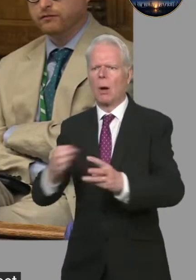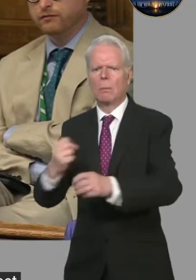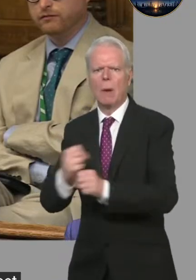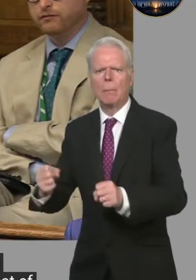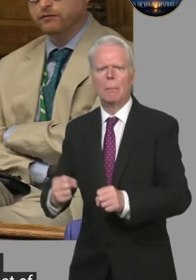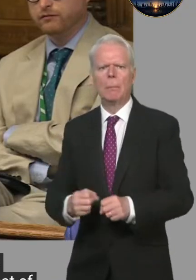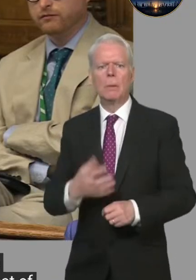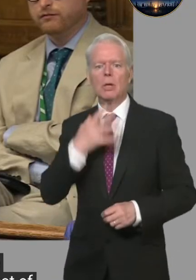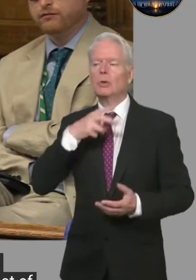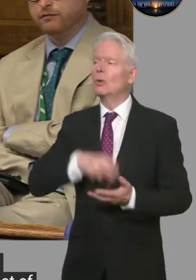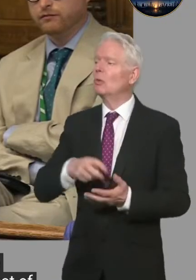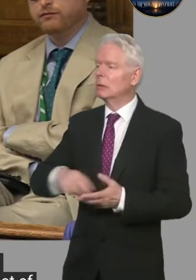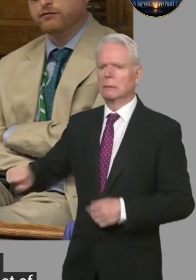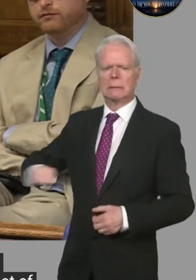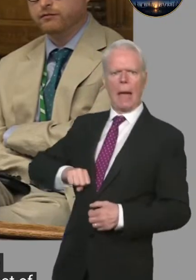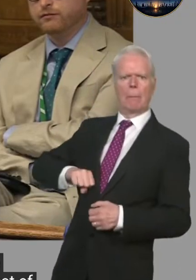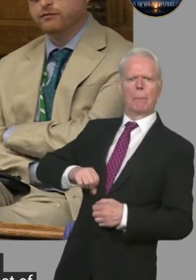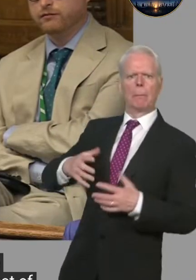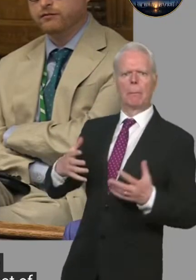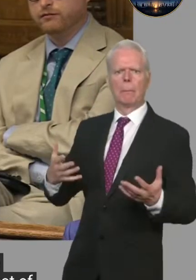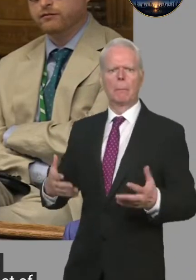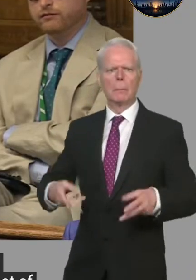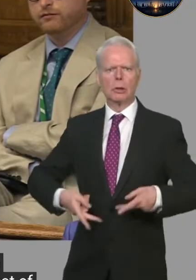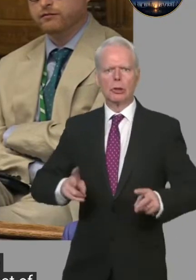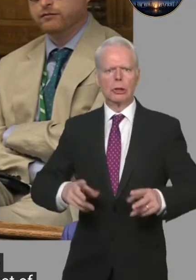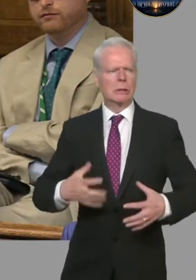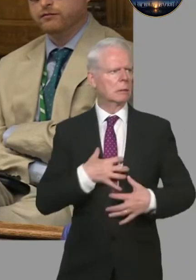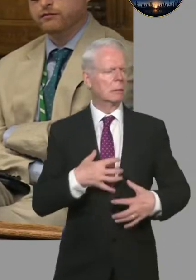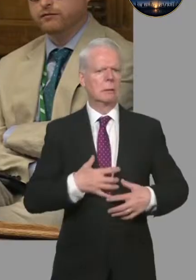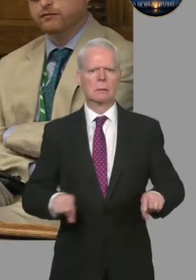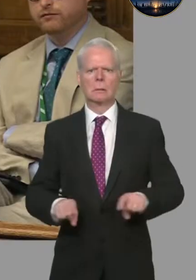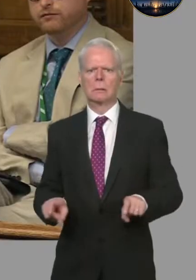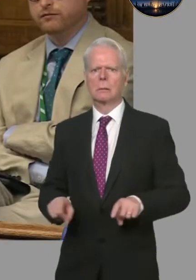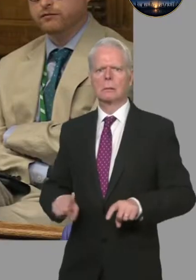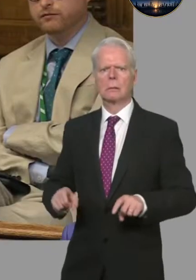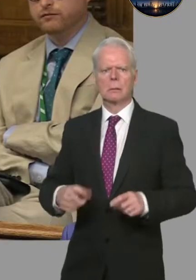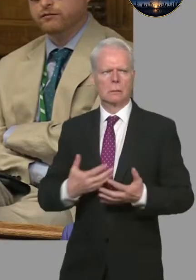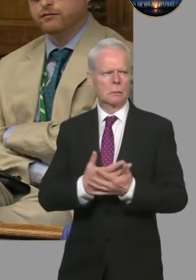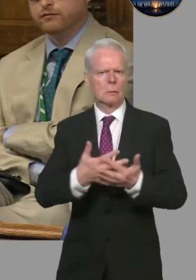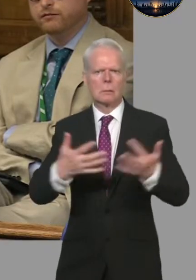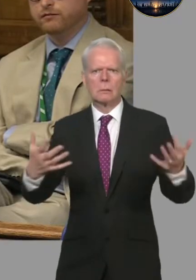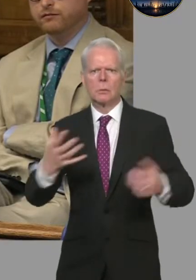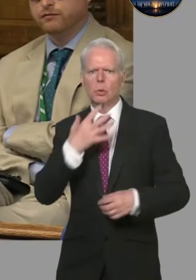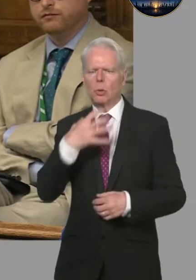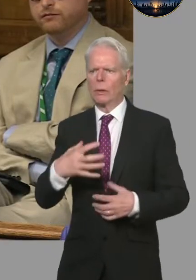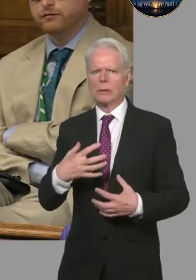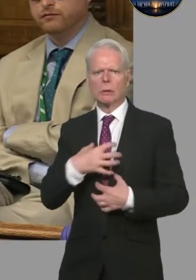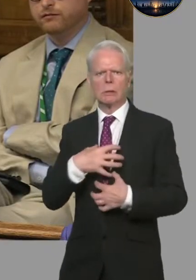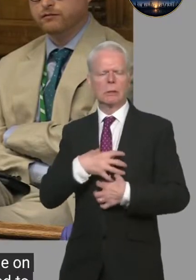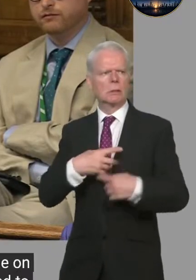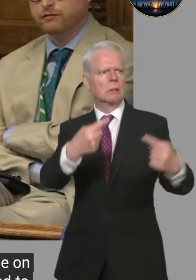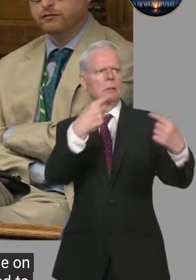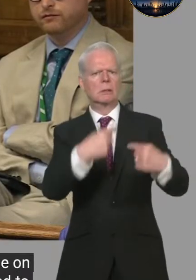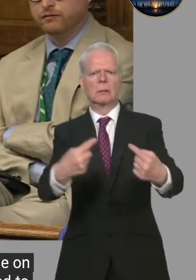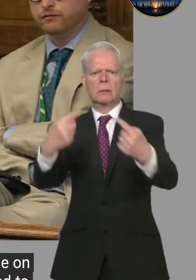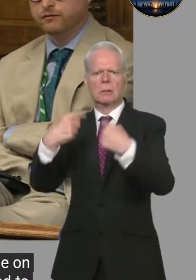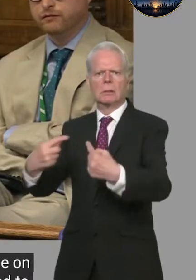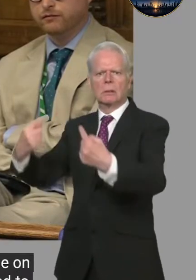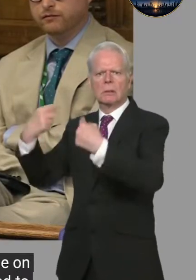despicable hatred, and I welcome the actions the government is taking to root out the poison of our anti-Semitism.